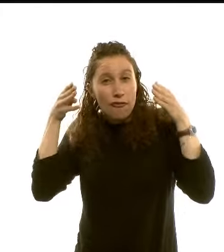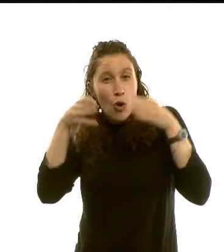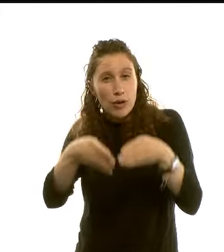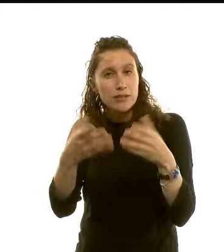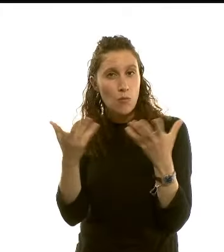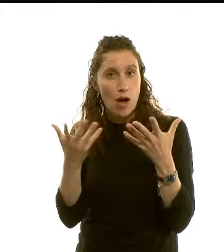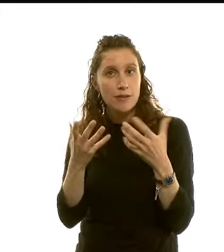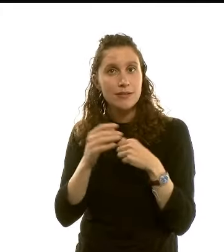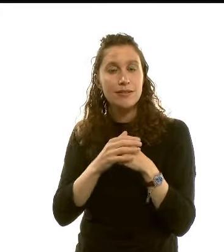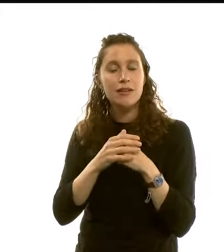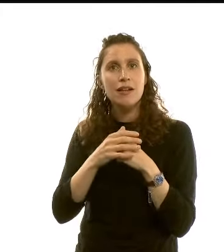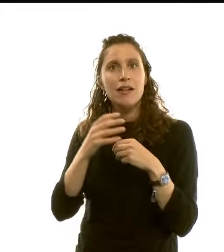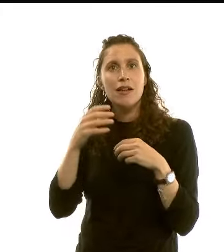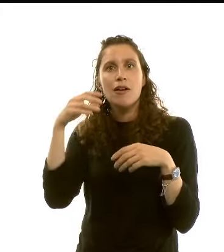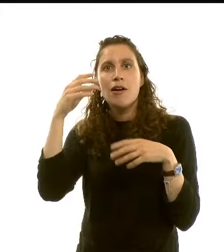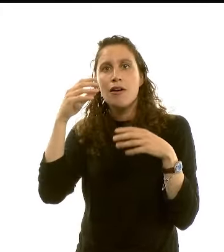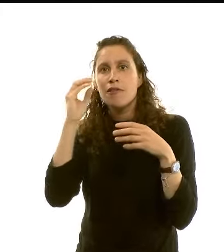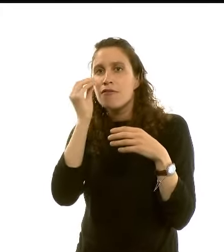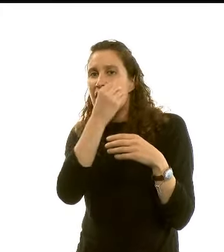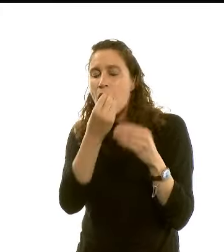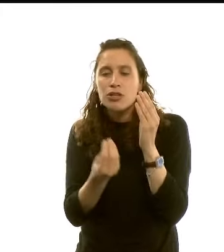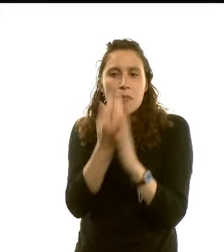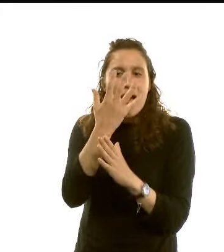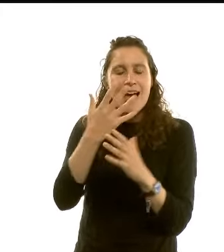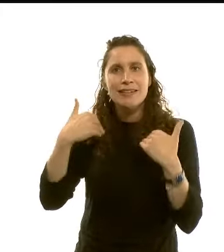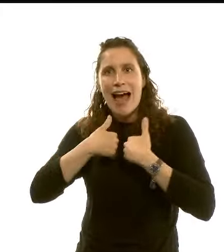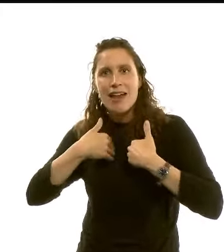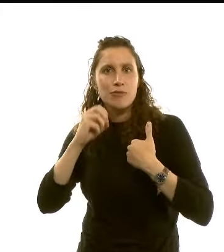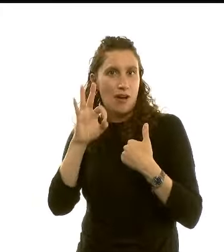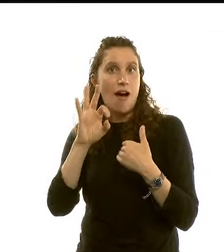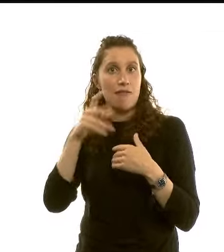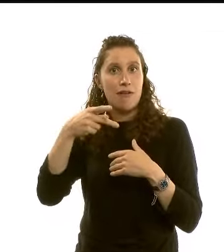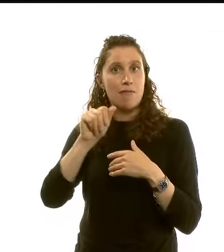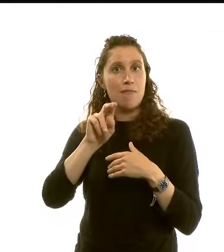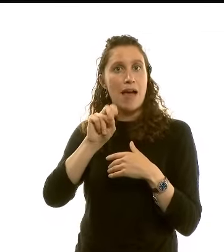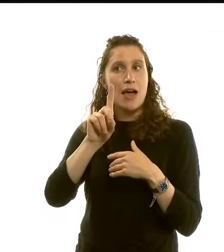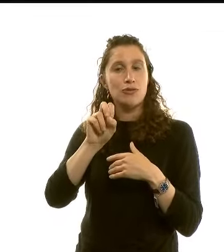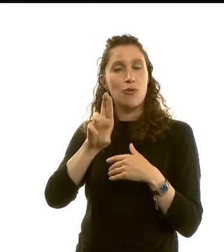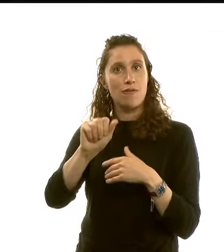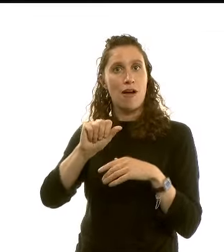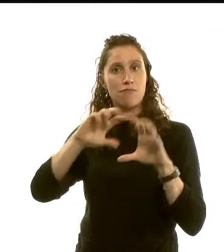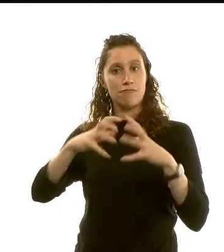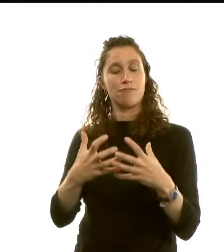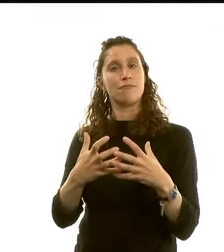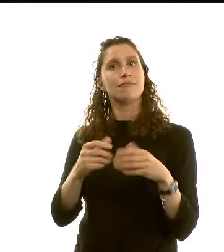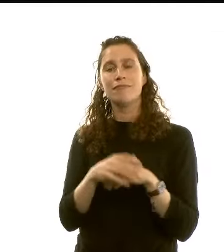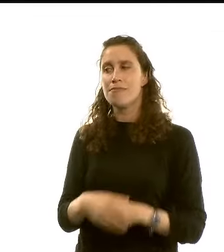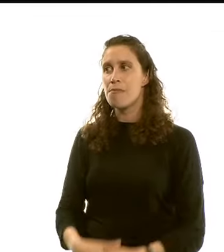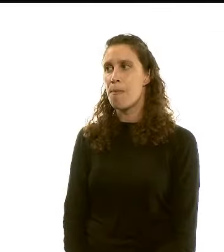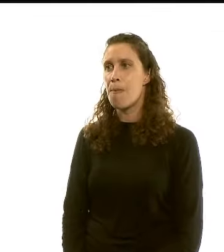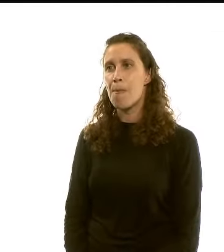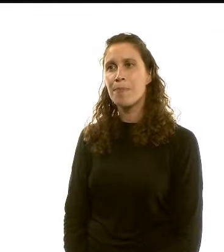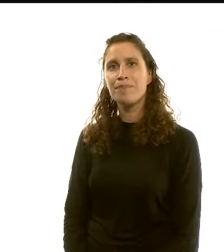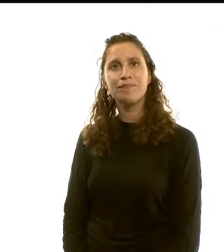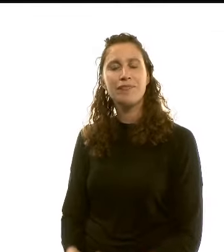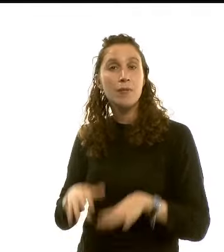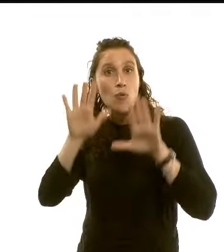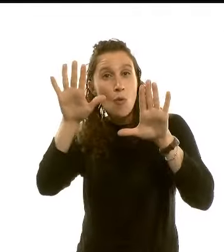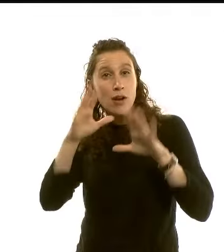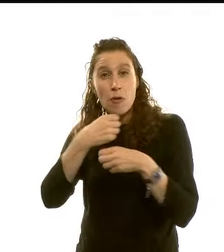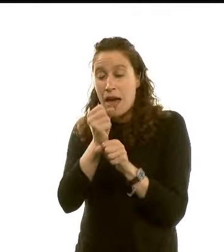beautiful flora and fauna of Pandora. I love that. It's so visually stimulating. It's absolutely beautiful. It must be incredible to create these